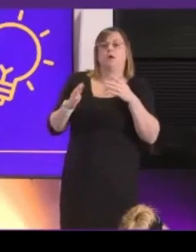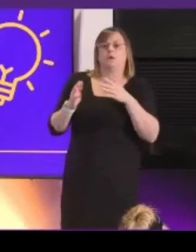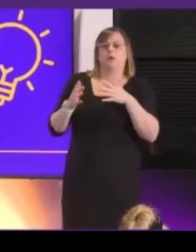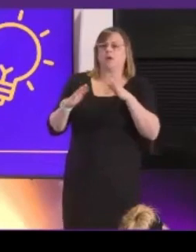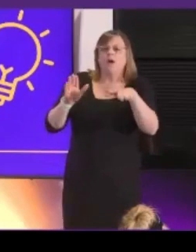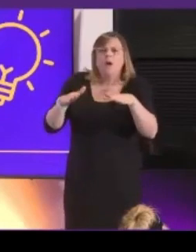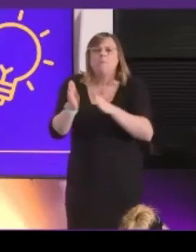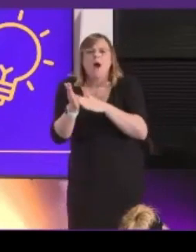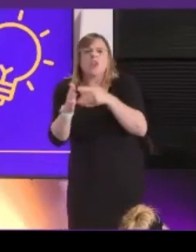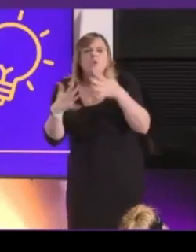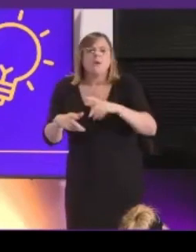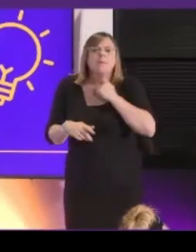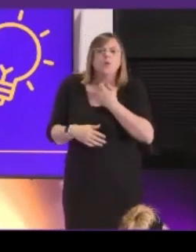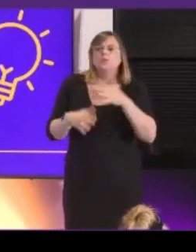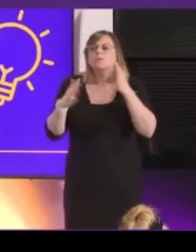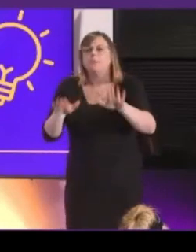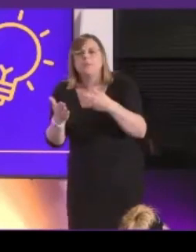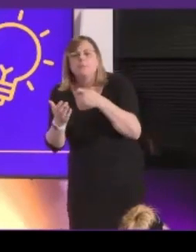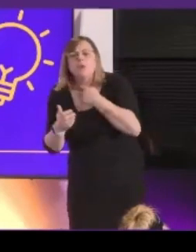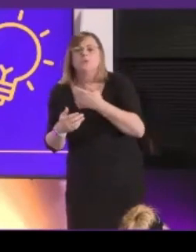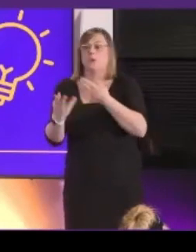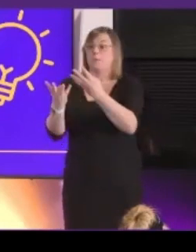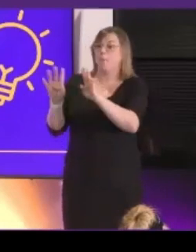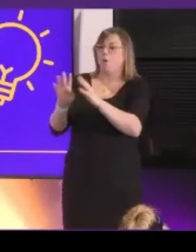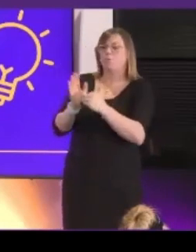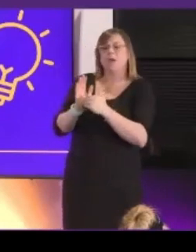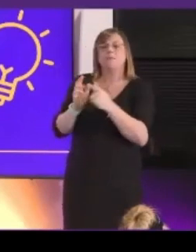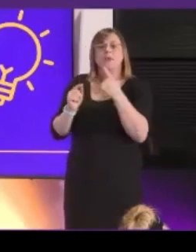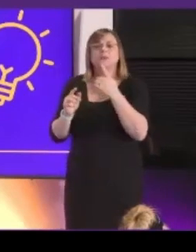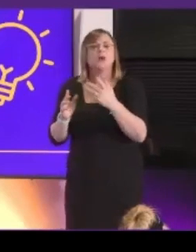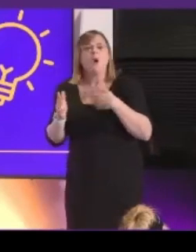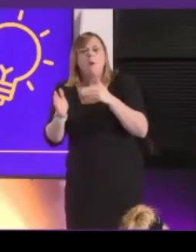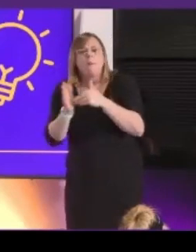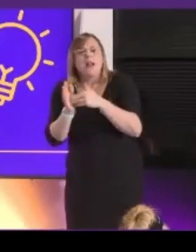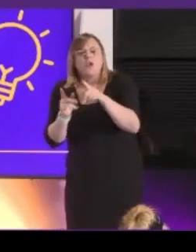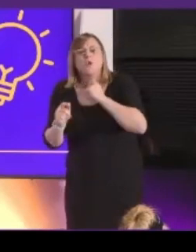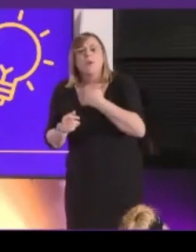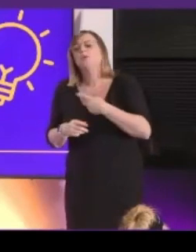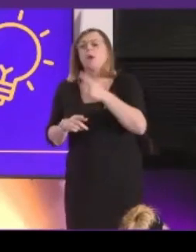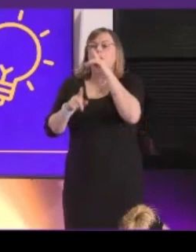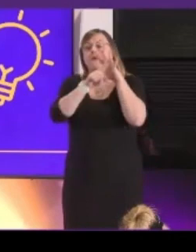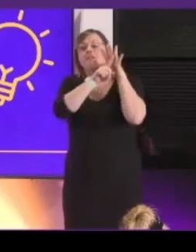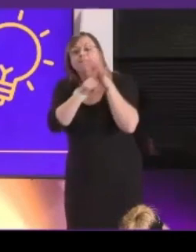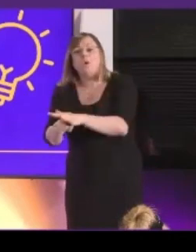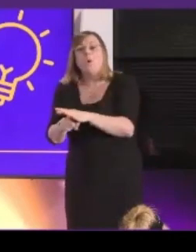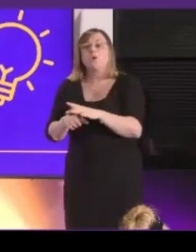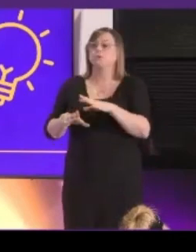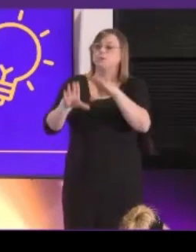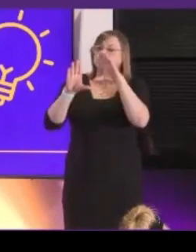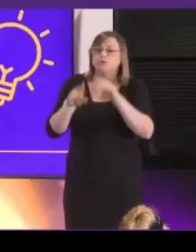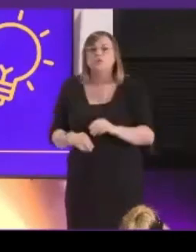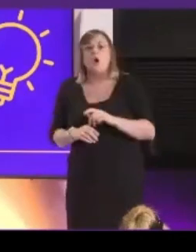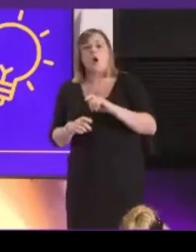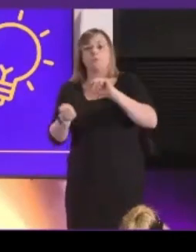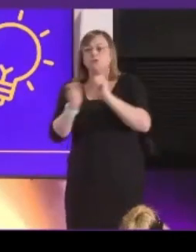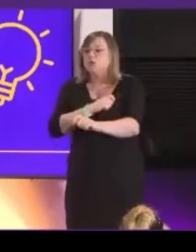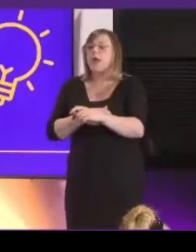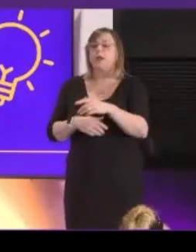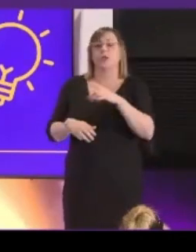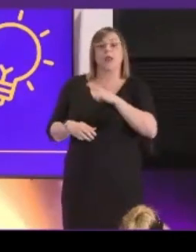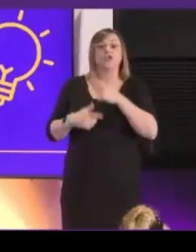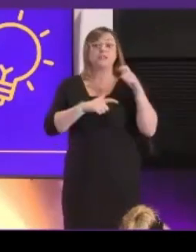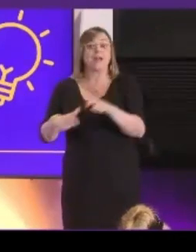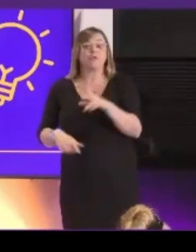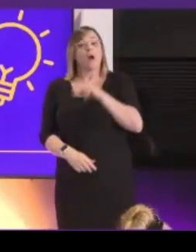mute, including our board member. He's like, Marley, you're on mute. Somebody said, can't we force this guy off mute? And I just kept